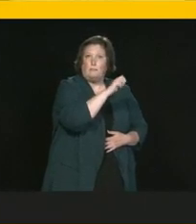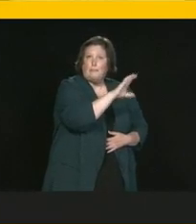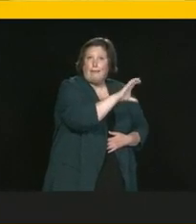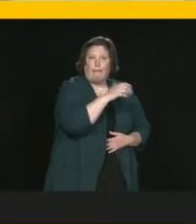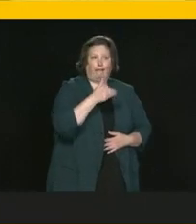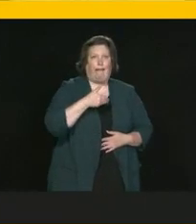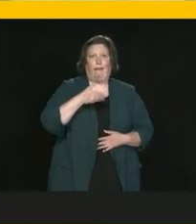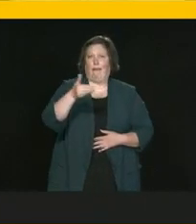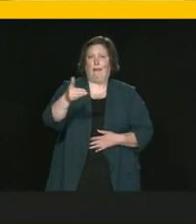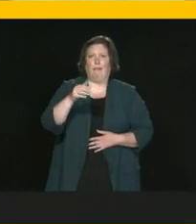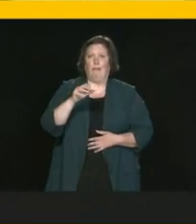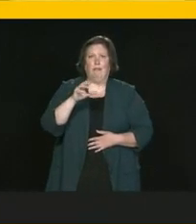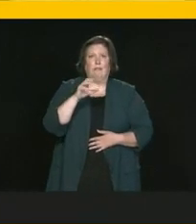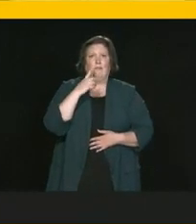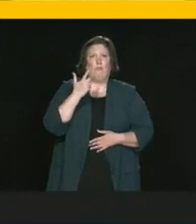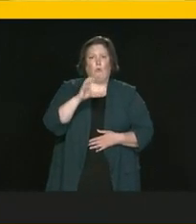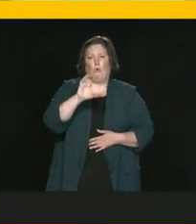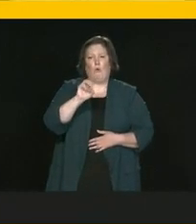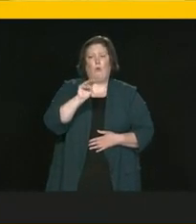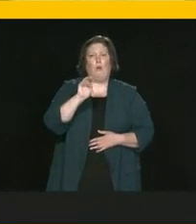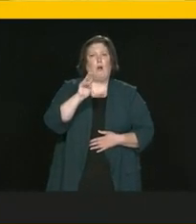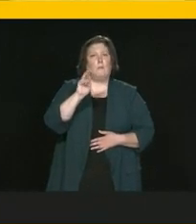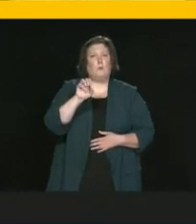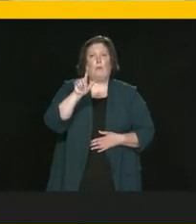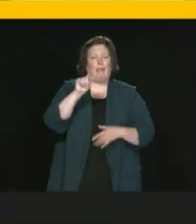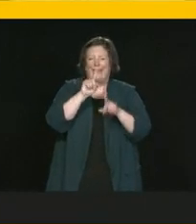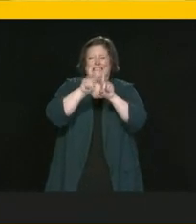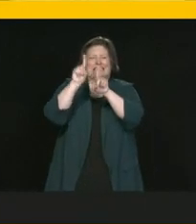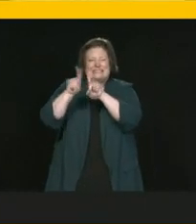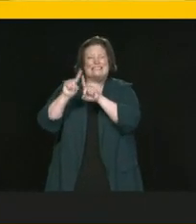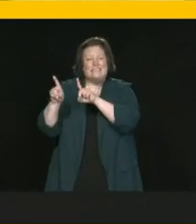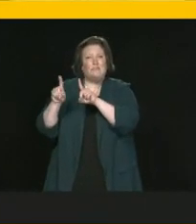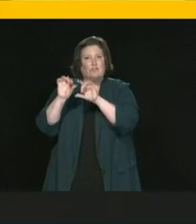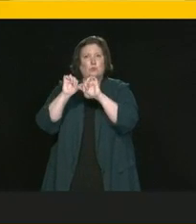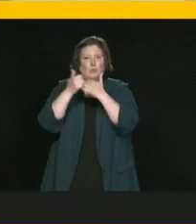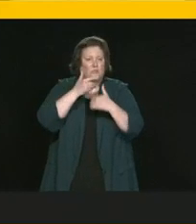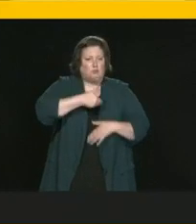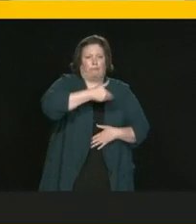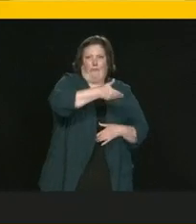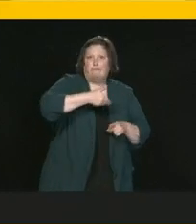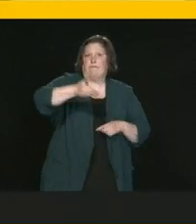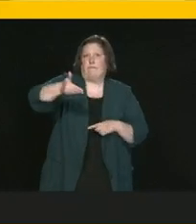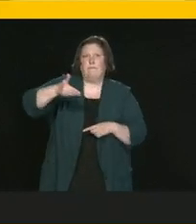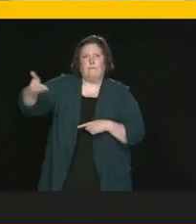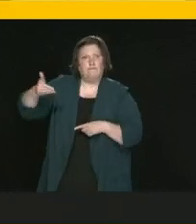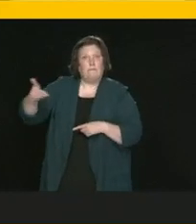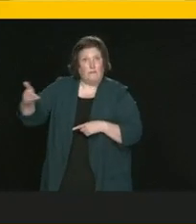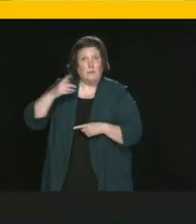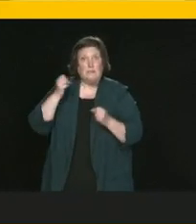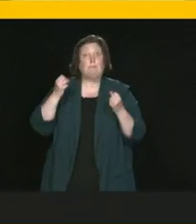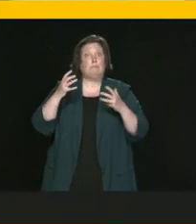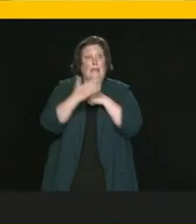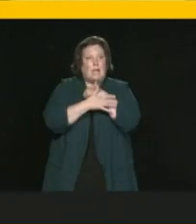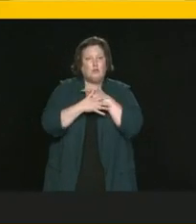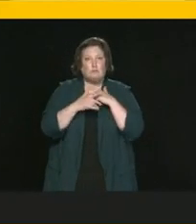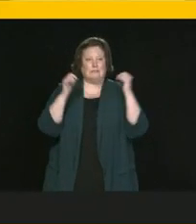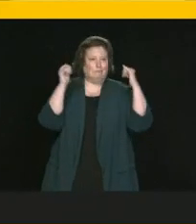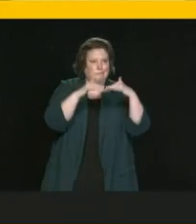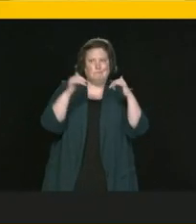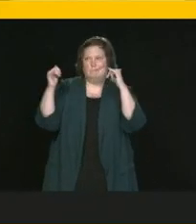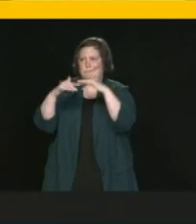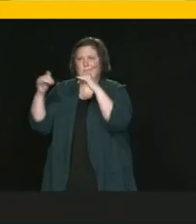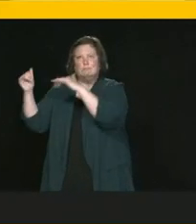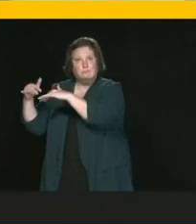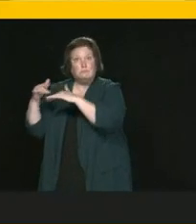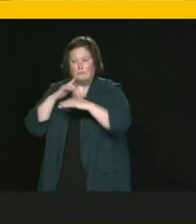Francophonie, the Organization of American States, and many other different multilateral tables, has always been able to pull